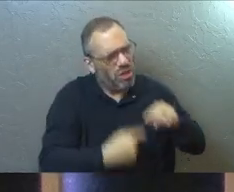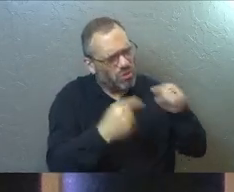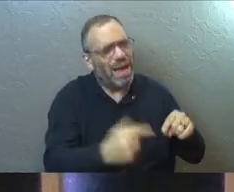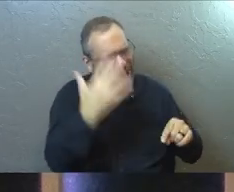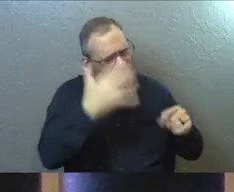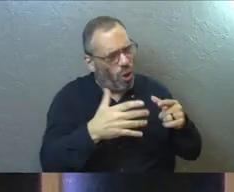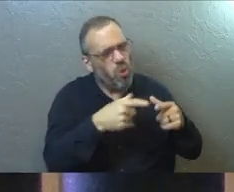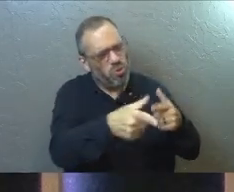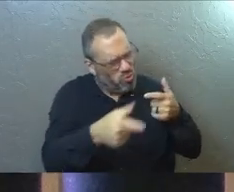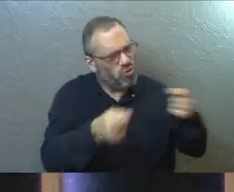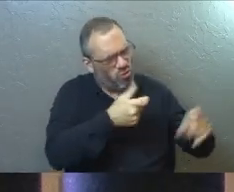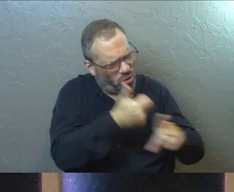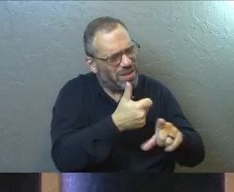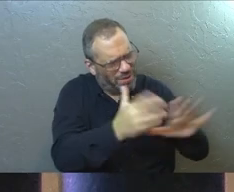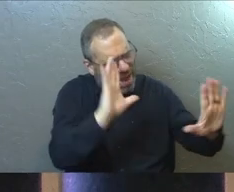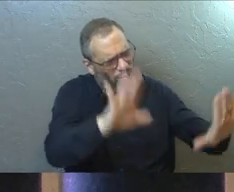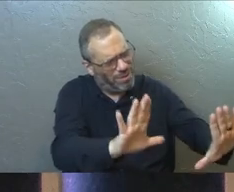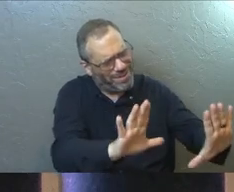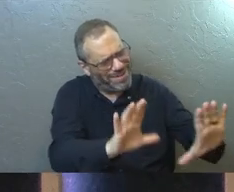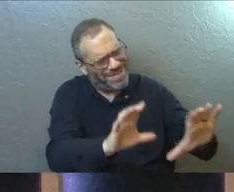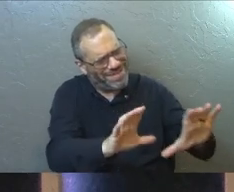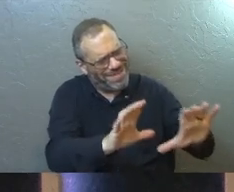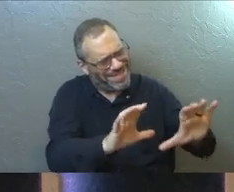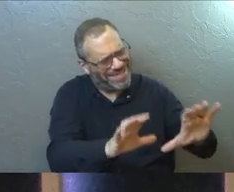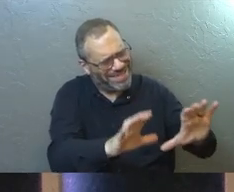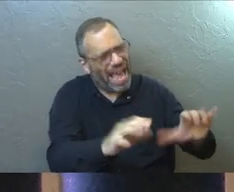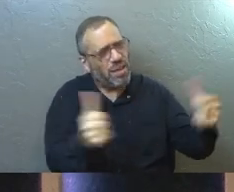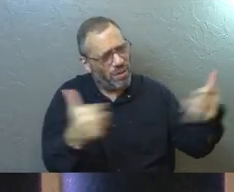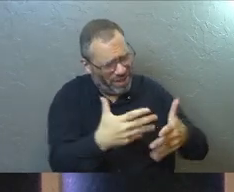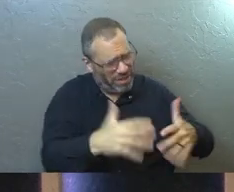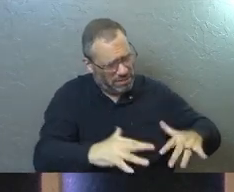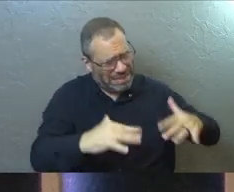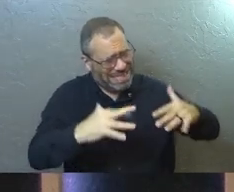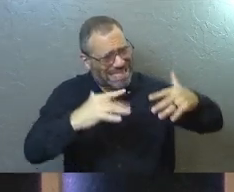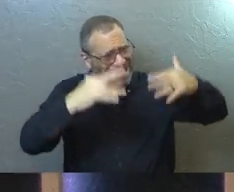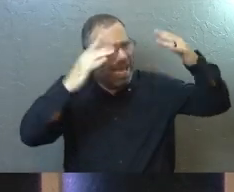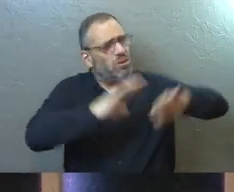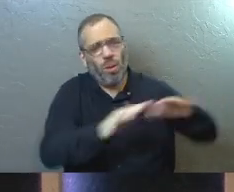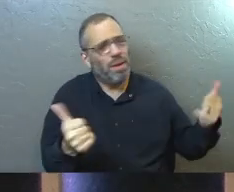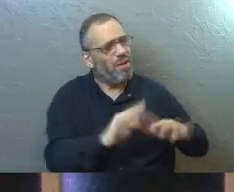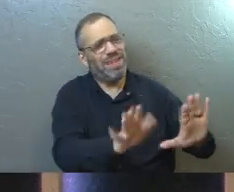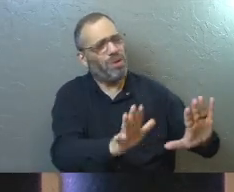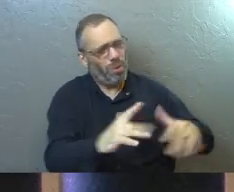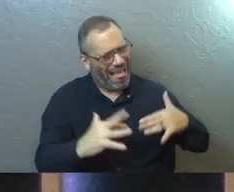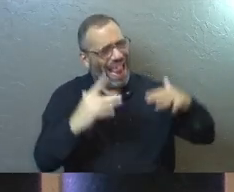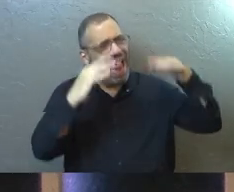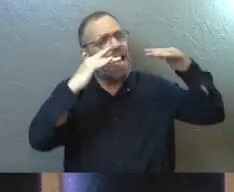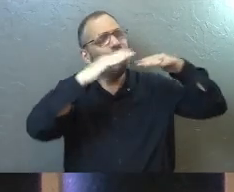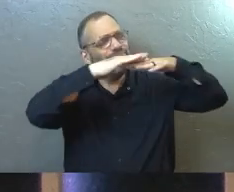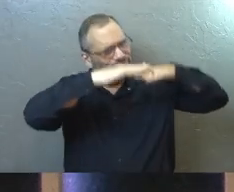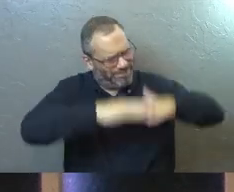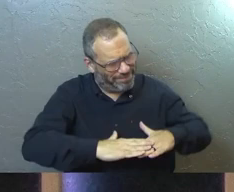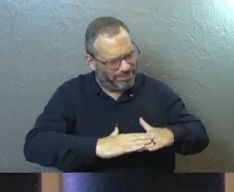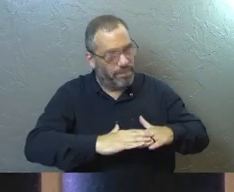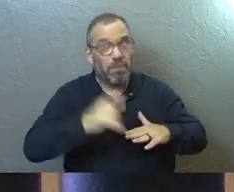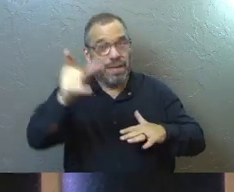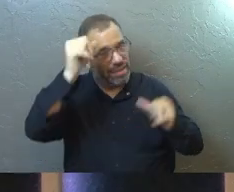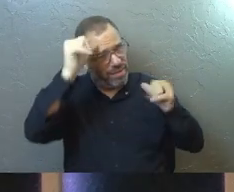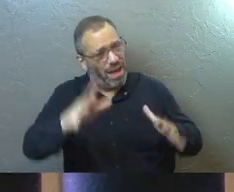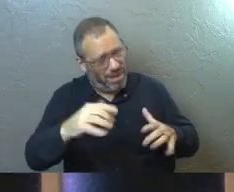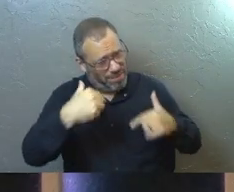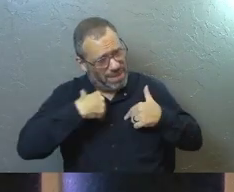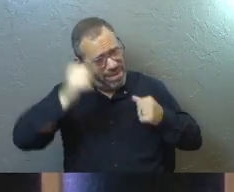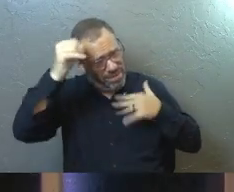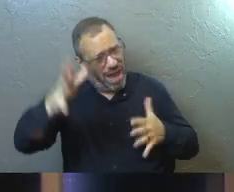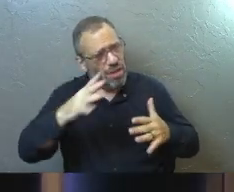that you're a little control freakish sometimes, yes? And your fears rise up. Don't be afraid, little flock. Because the Father's your